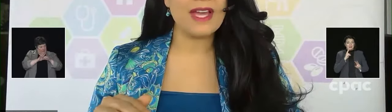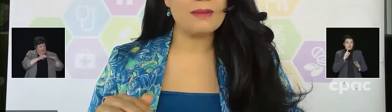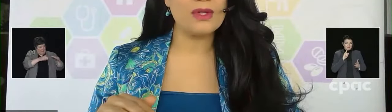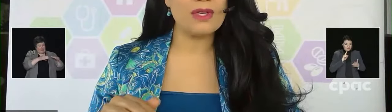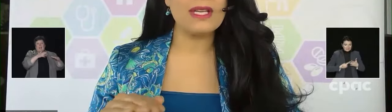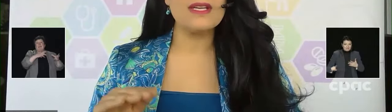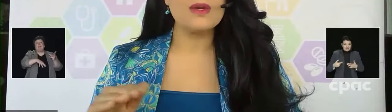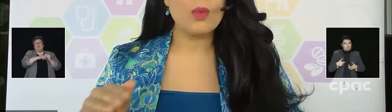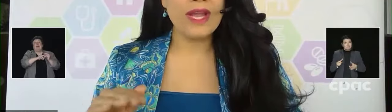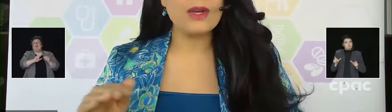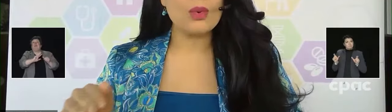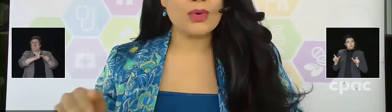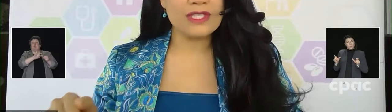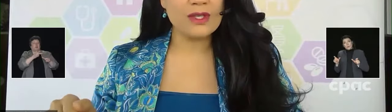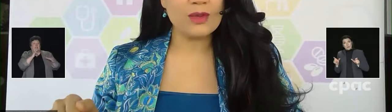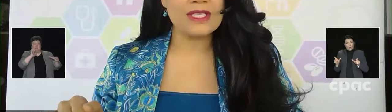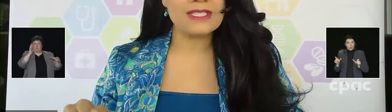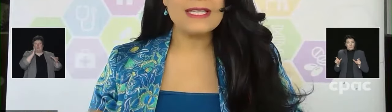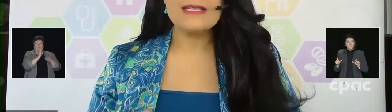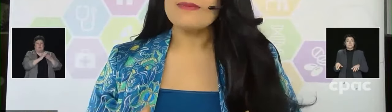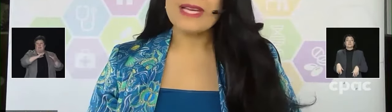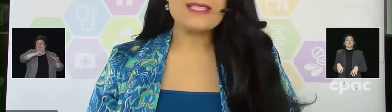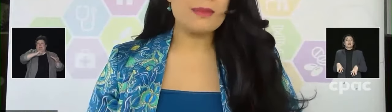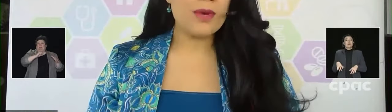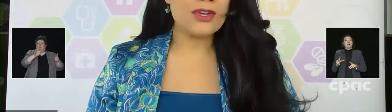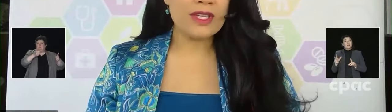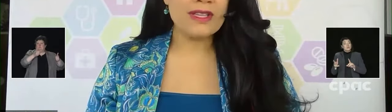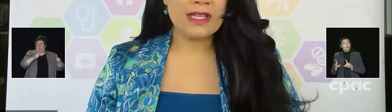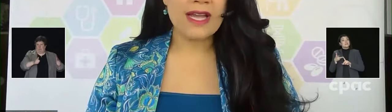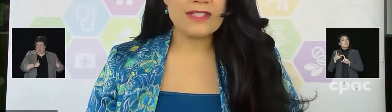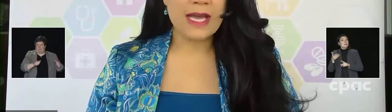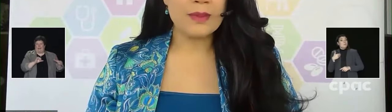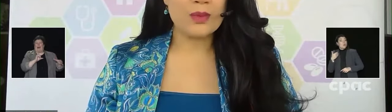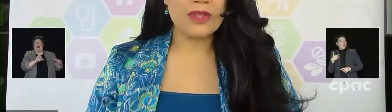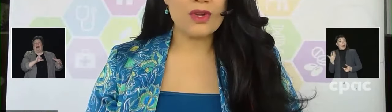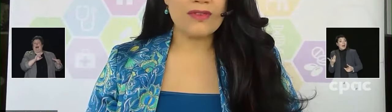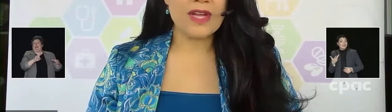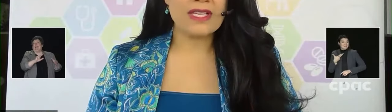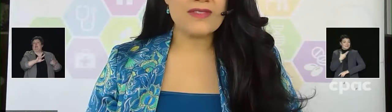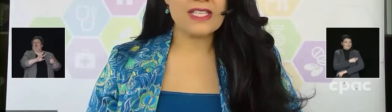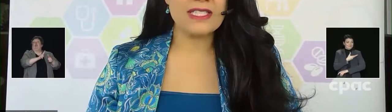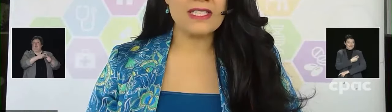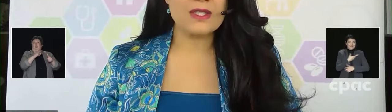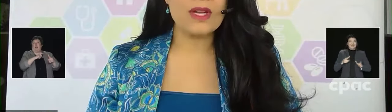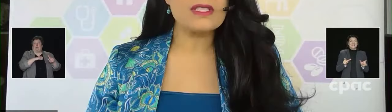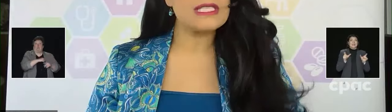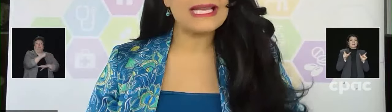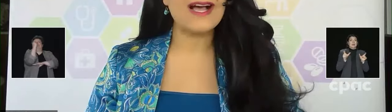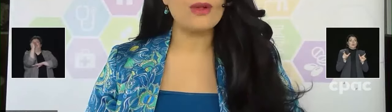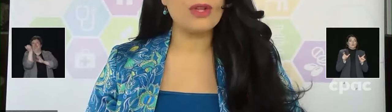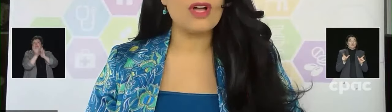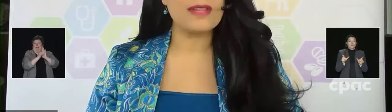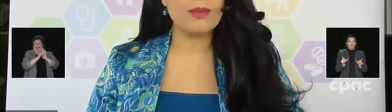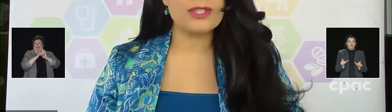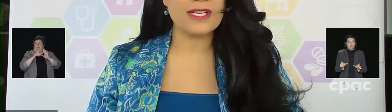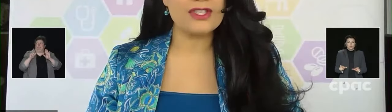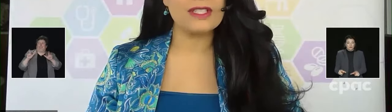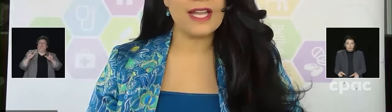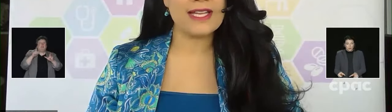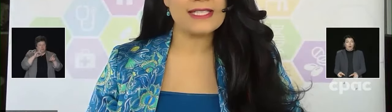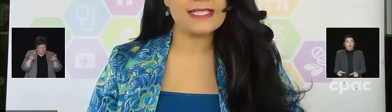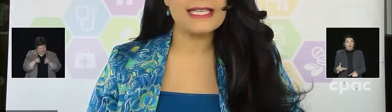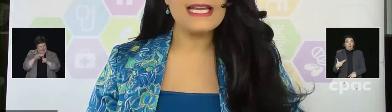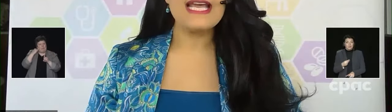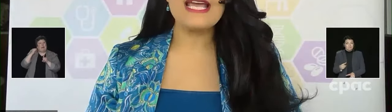some of that immunity wane or decrease. That's a monitoring that'll have to happen with the Novavax vaccine as well to see how long that